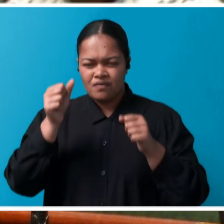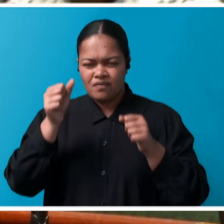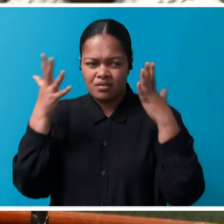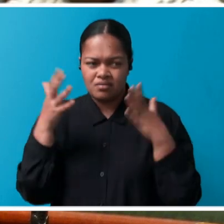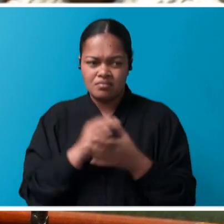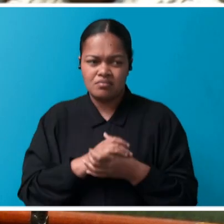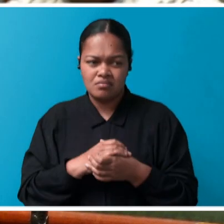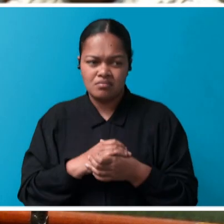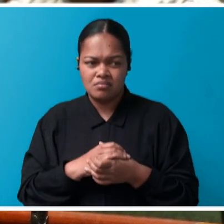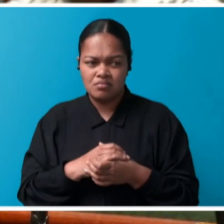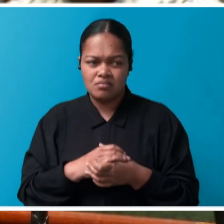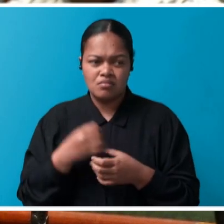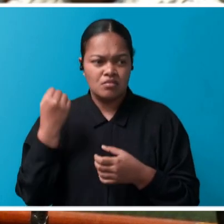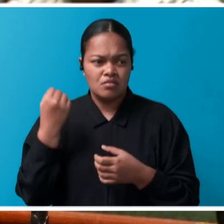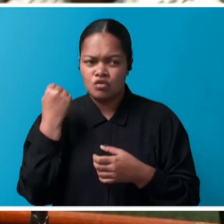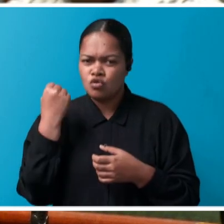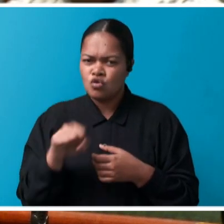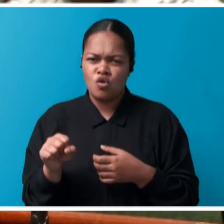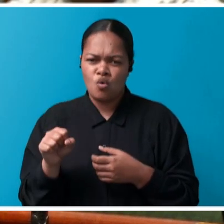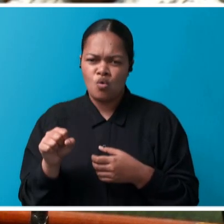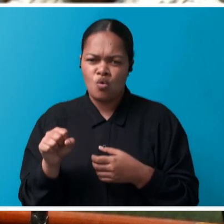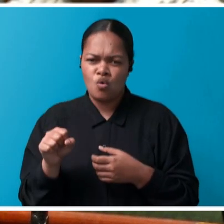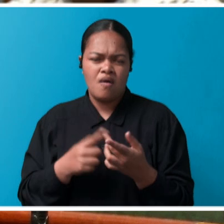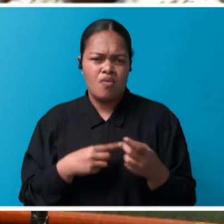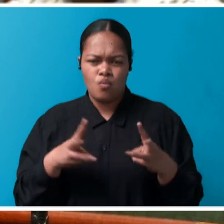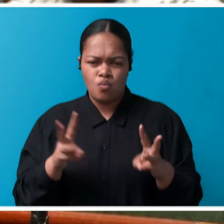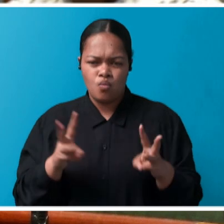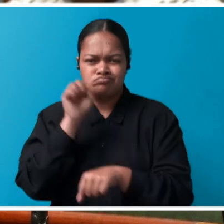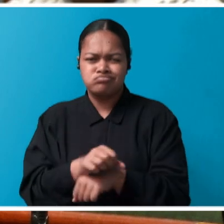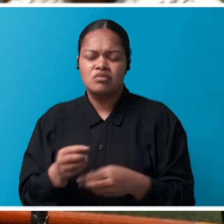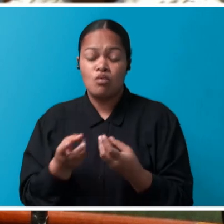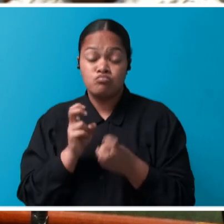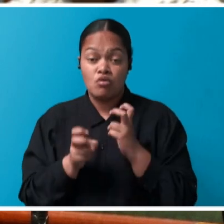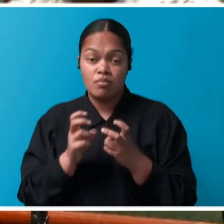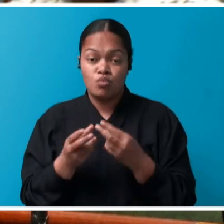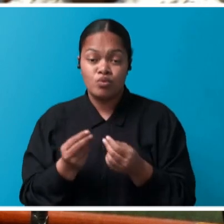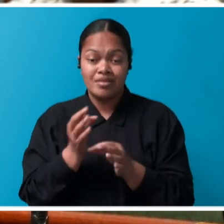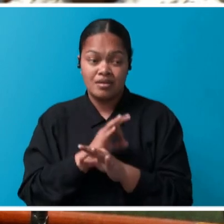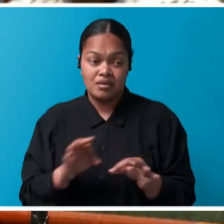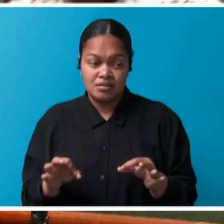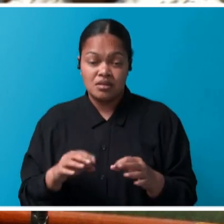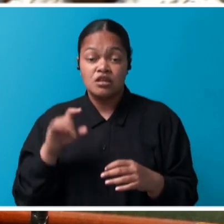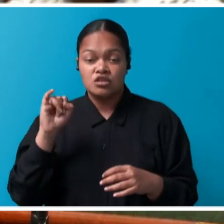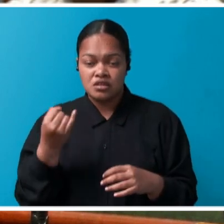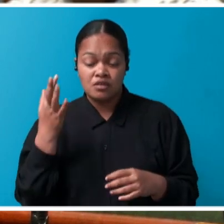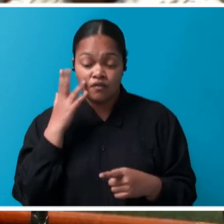answers. There are no malicious methods to overcome the problem we face. Just the familiar